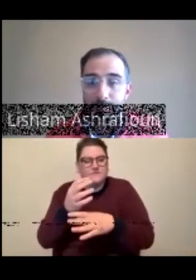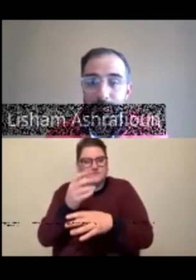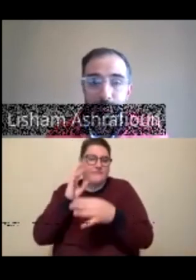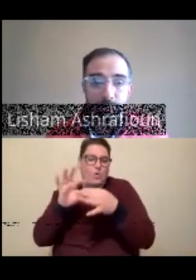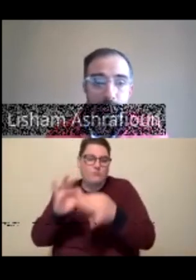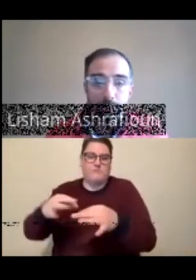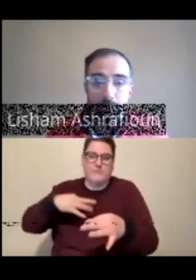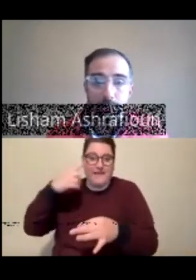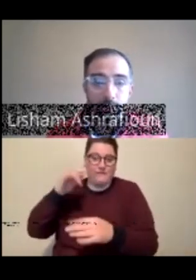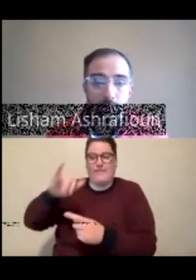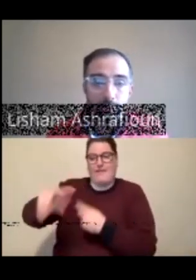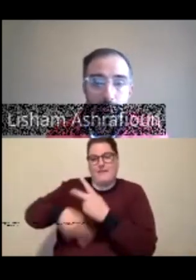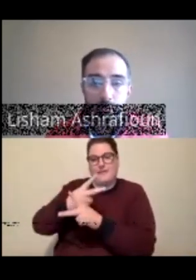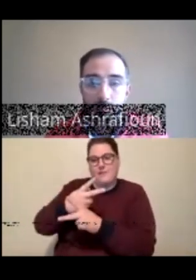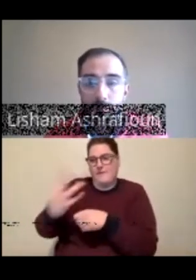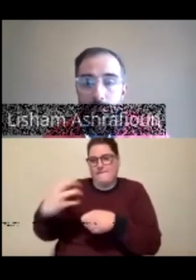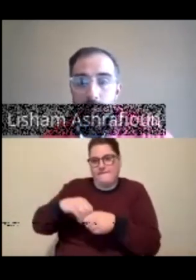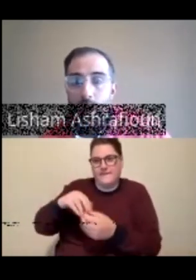more.